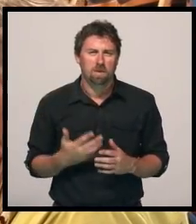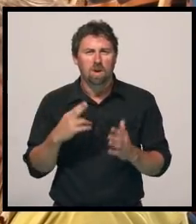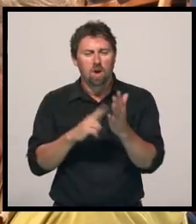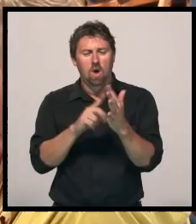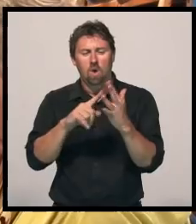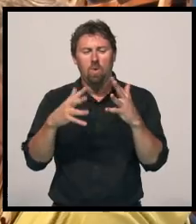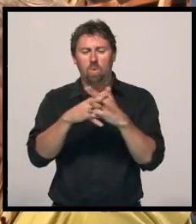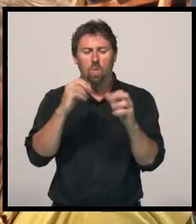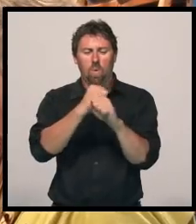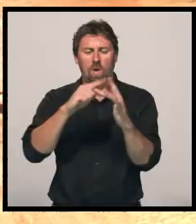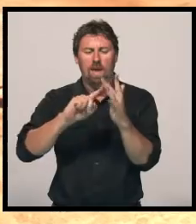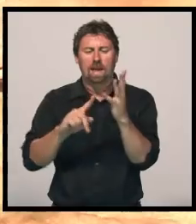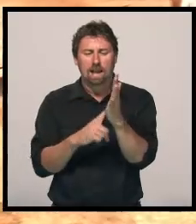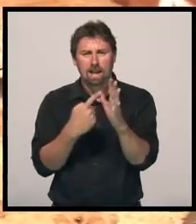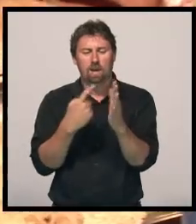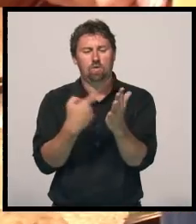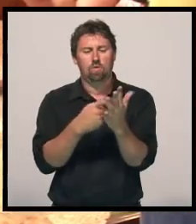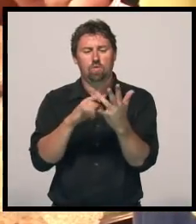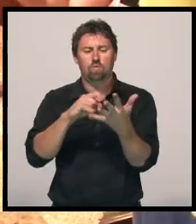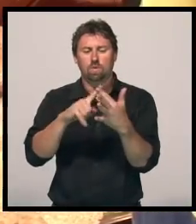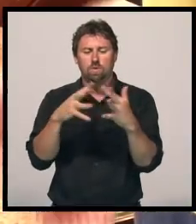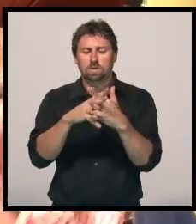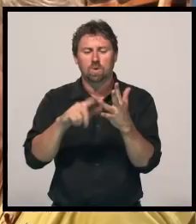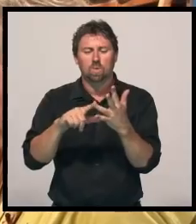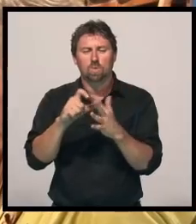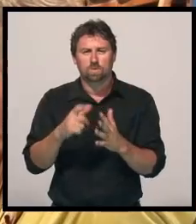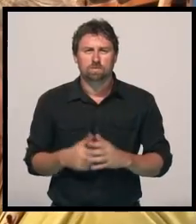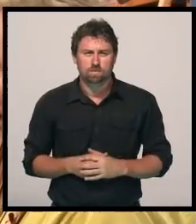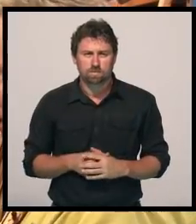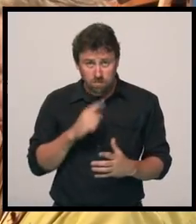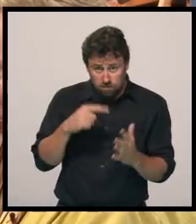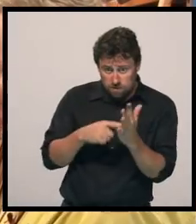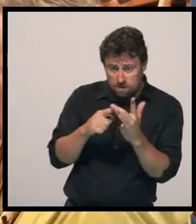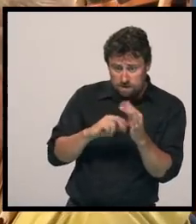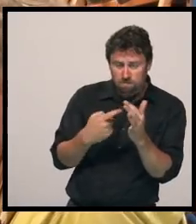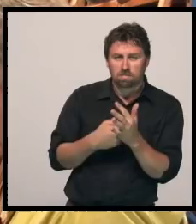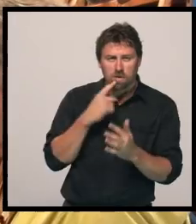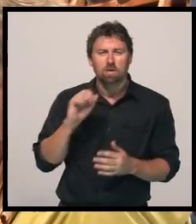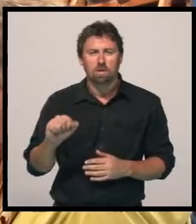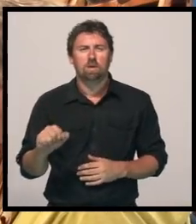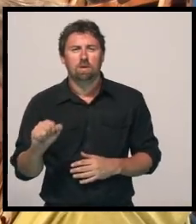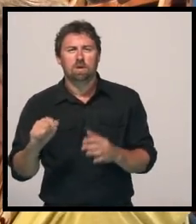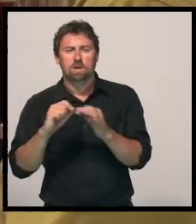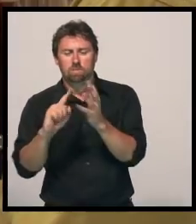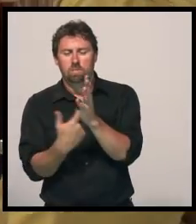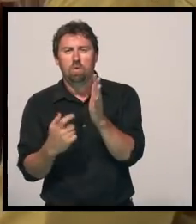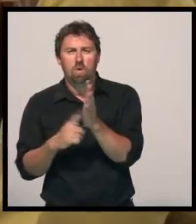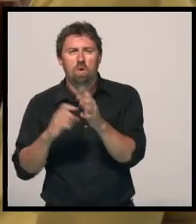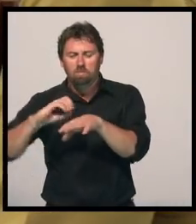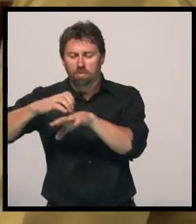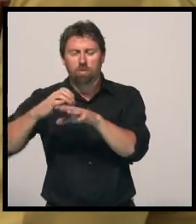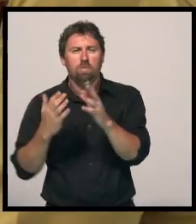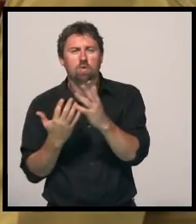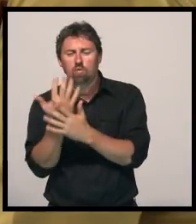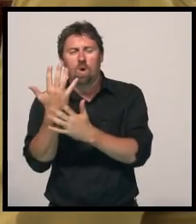rosewood or nara. Is this actual timber or? This is timber. Again, it's a burl. Oh, that's the growth on the... Yeah. Okay,